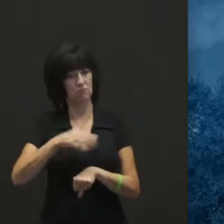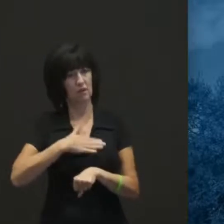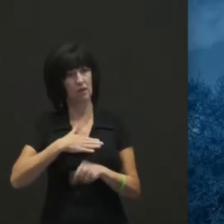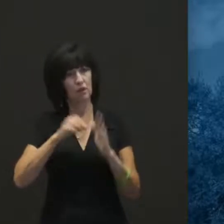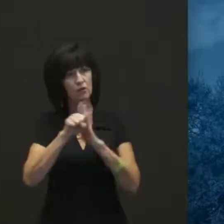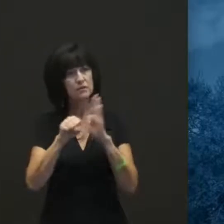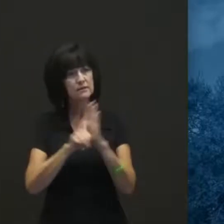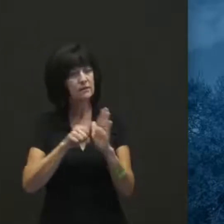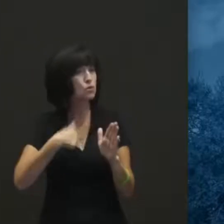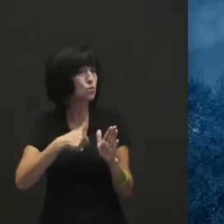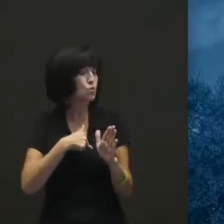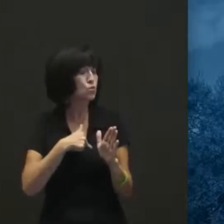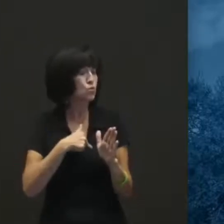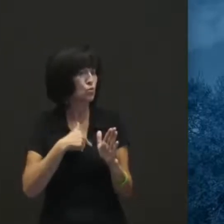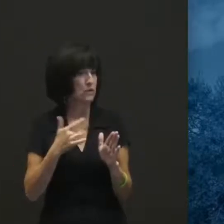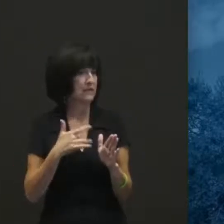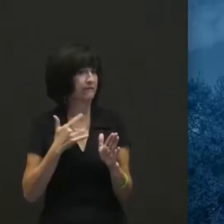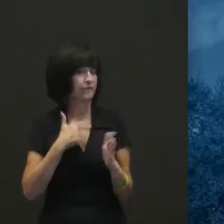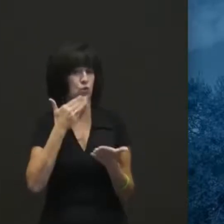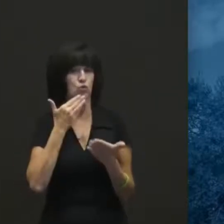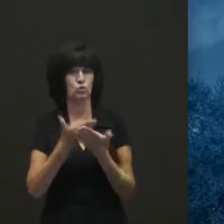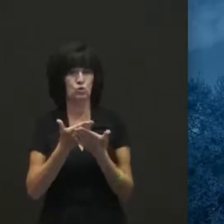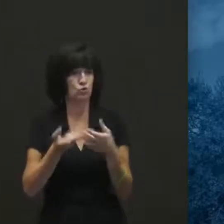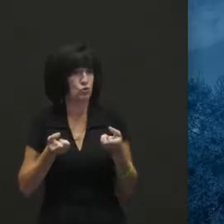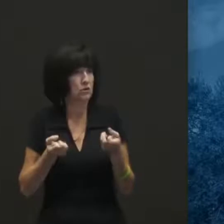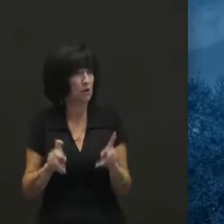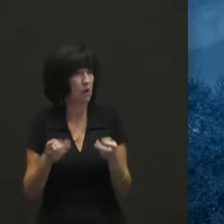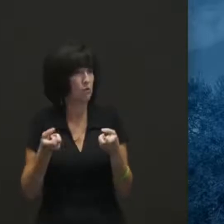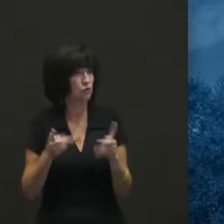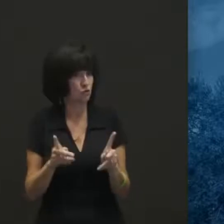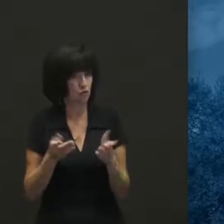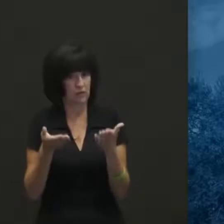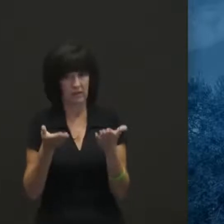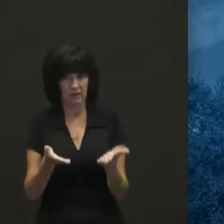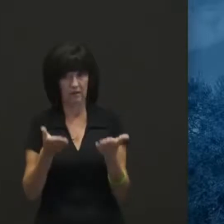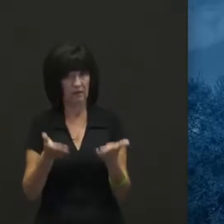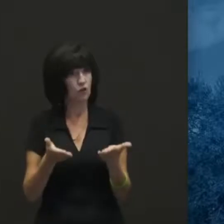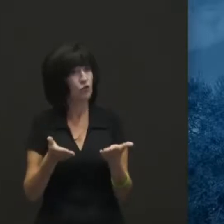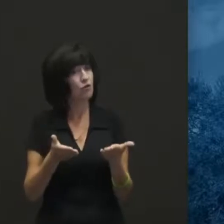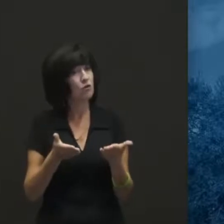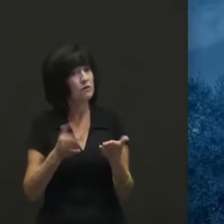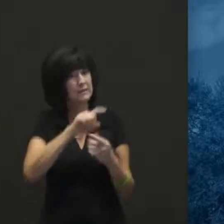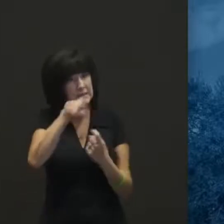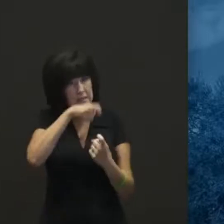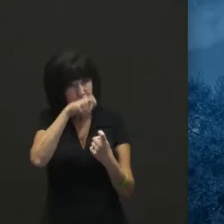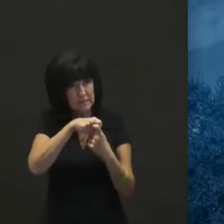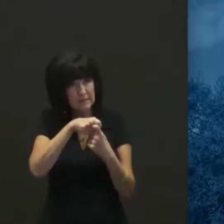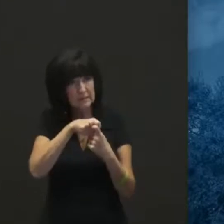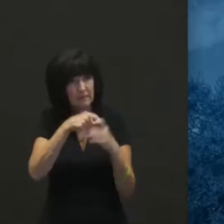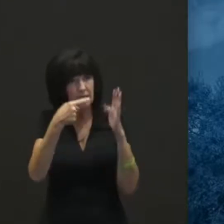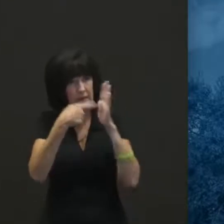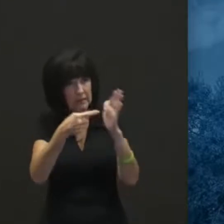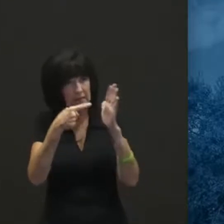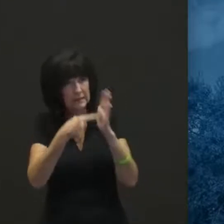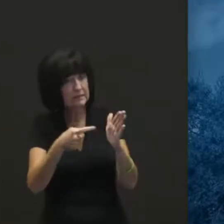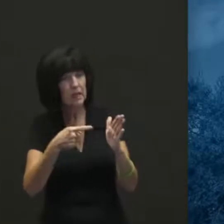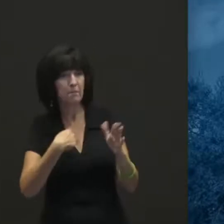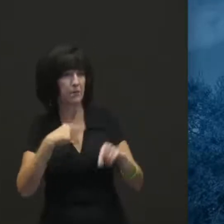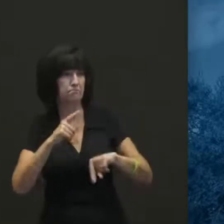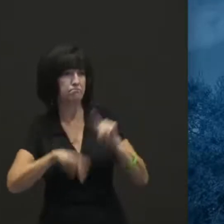an opportunity there. There aren't any specific examples that I can give publicly, but we